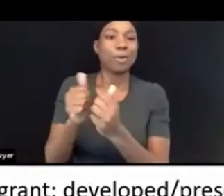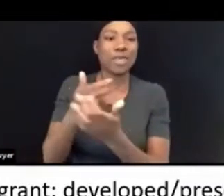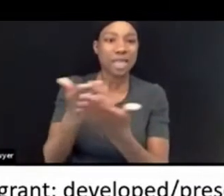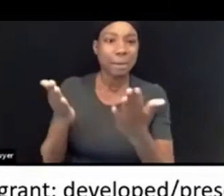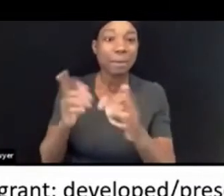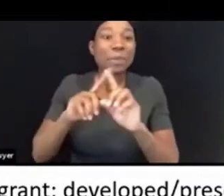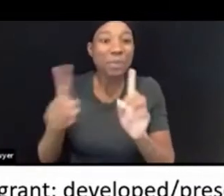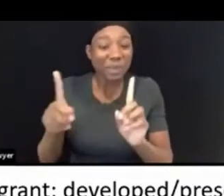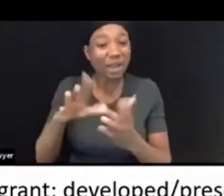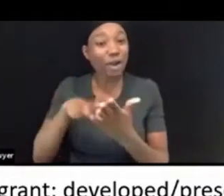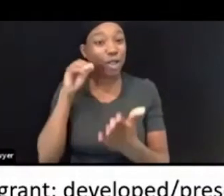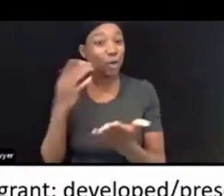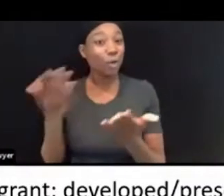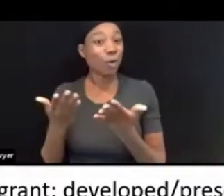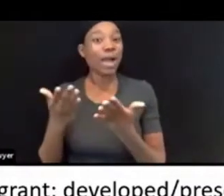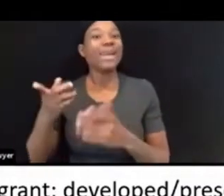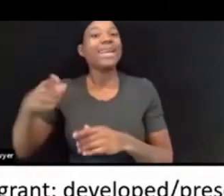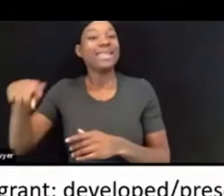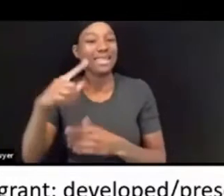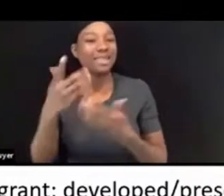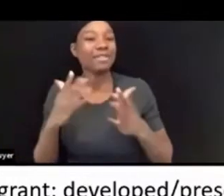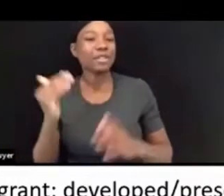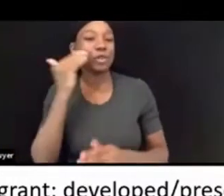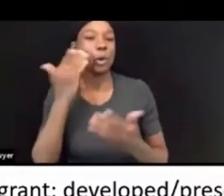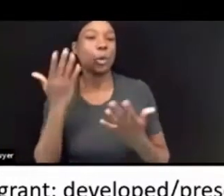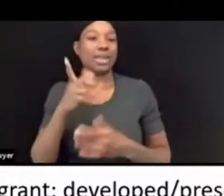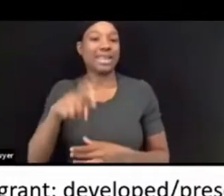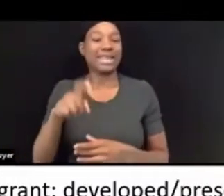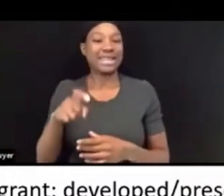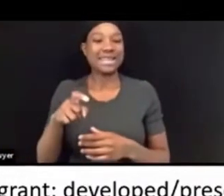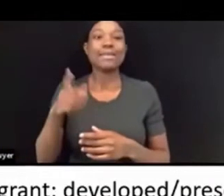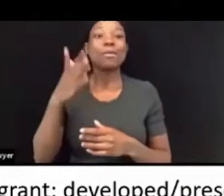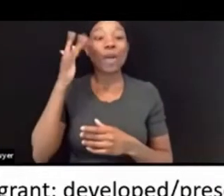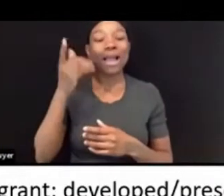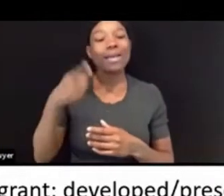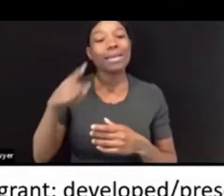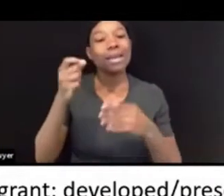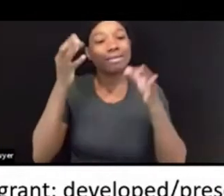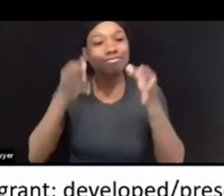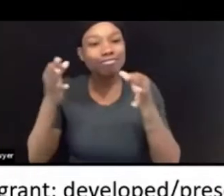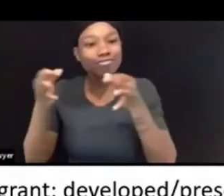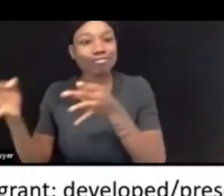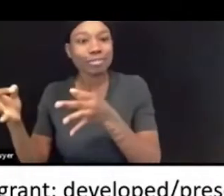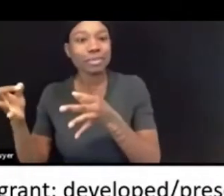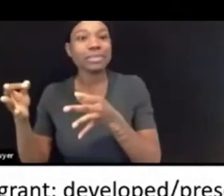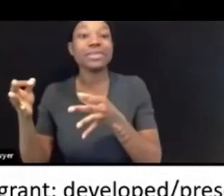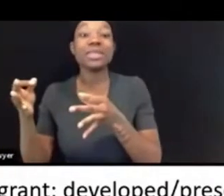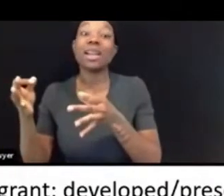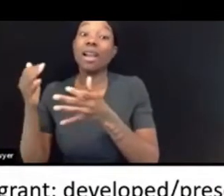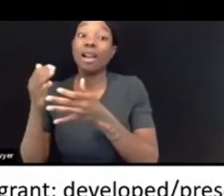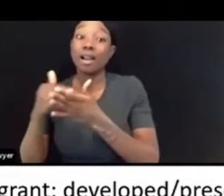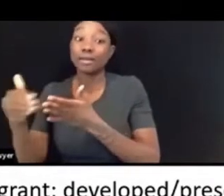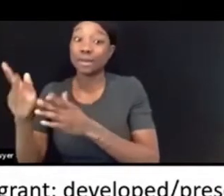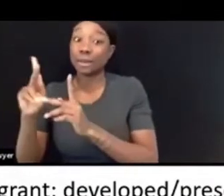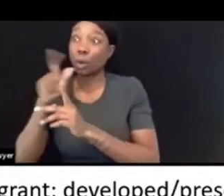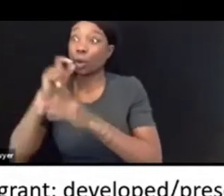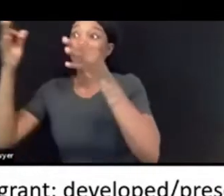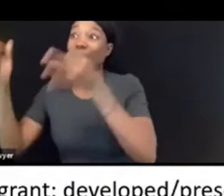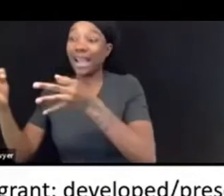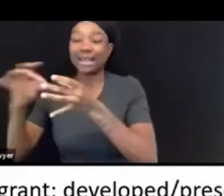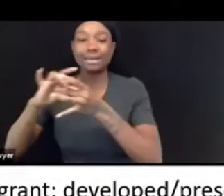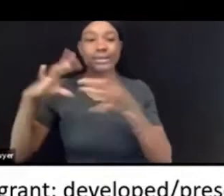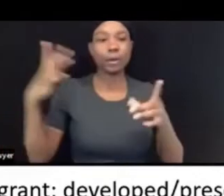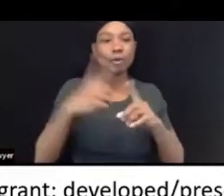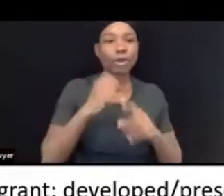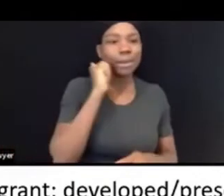senior leaders were disconnected from the day-to-day operational need. Under the third bullet, understanding